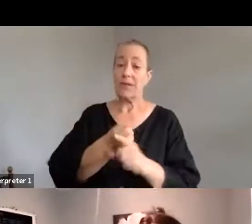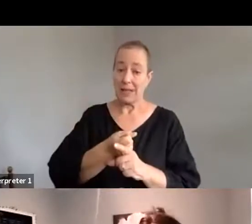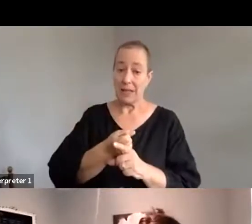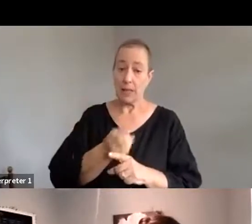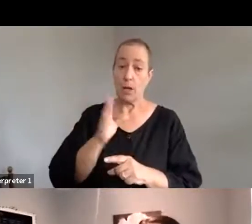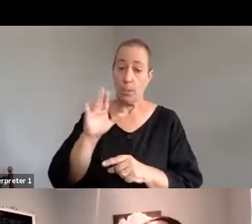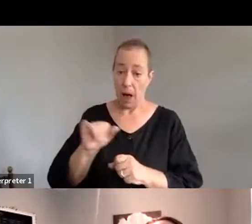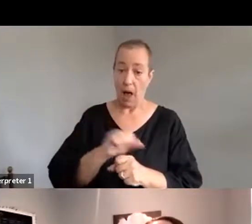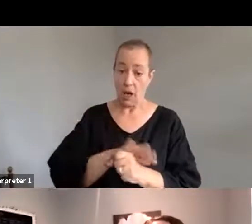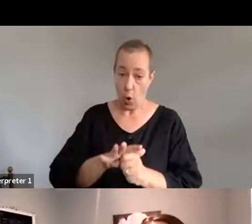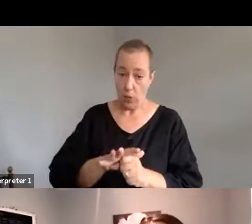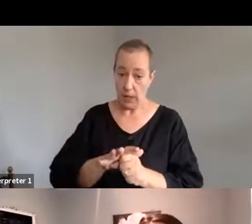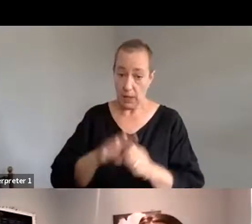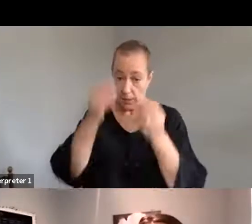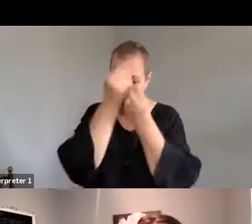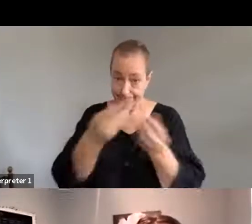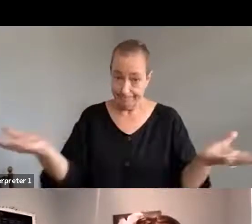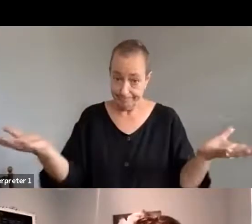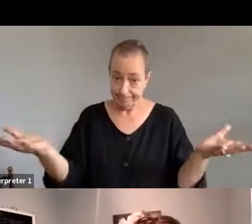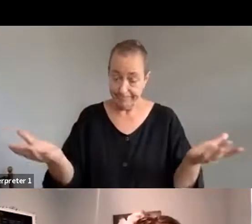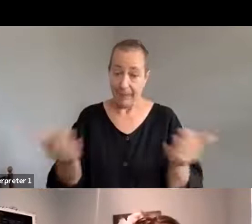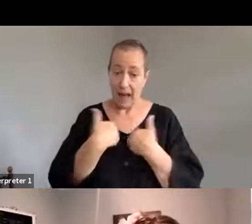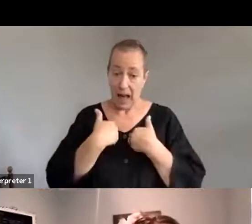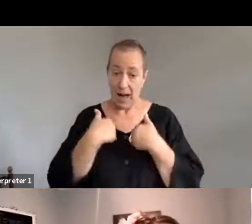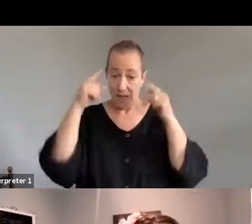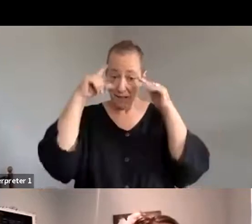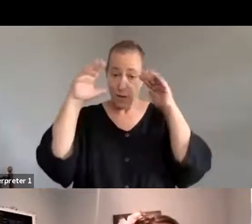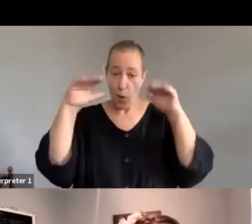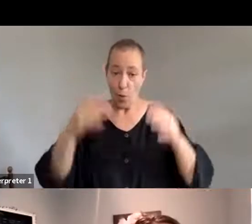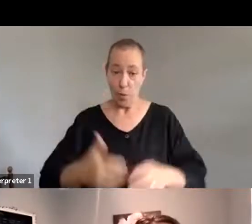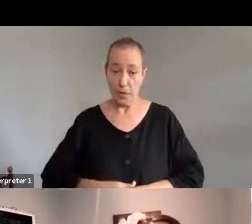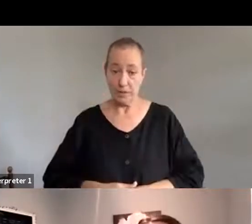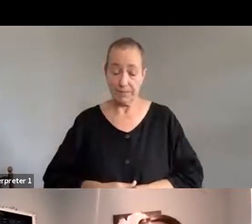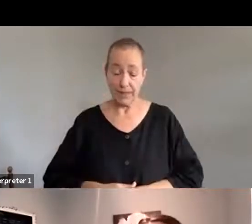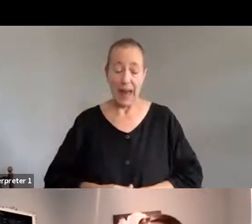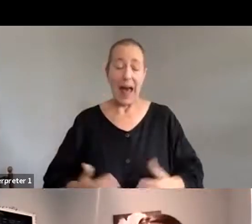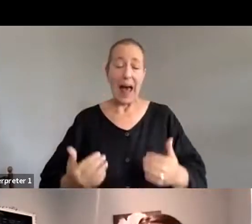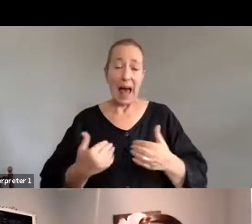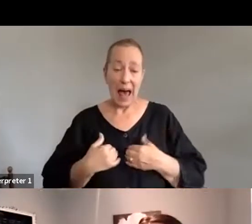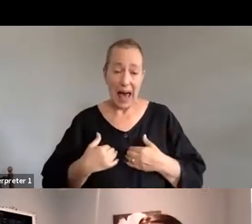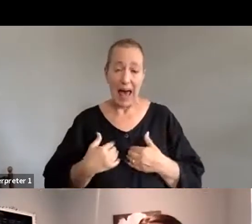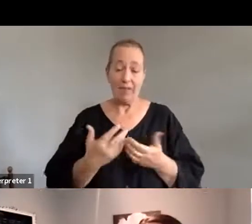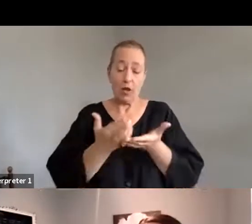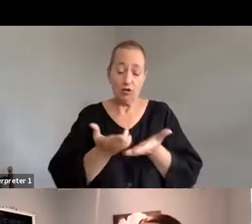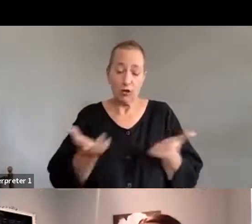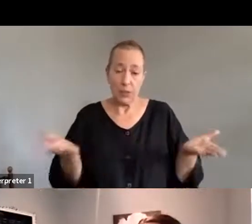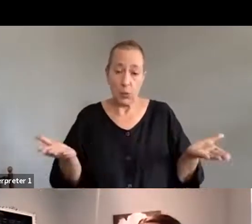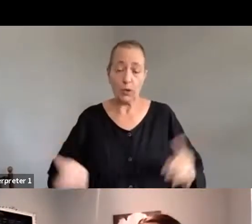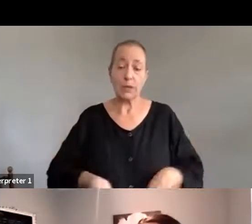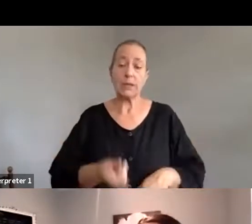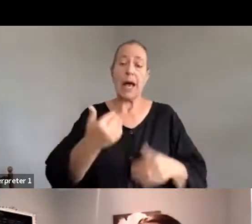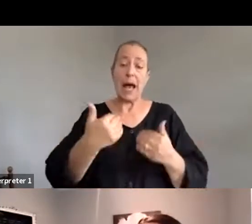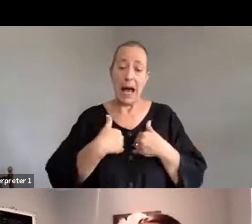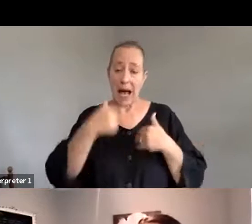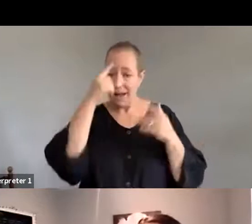that there is hope. There's a lot of resources and strategies. I think the question that was given to Dr.